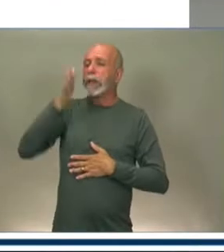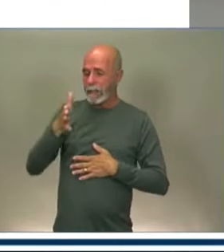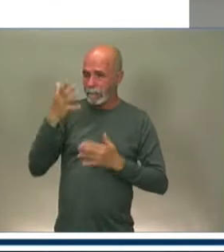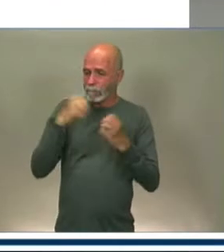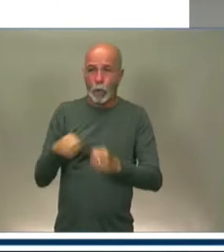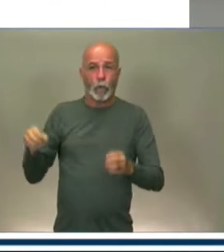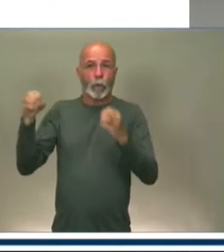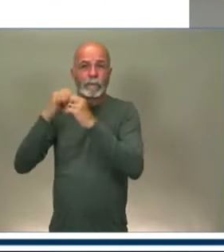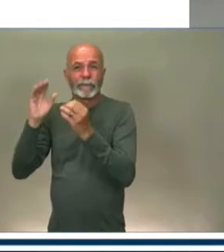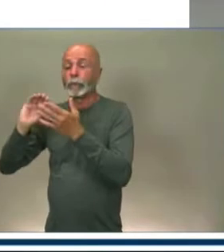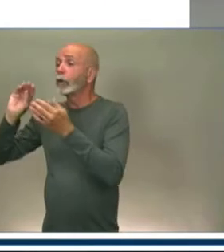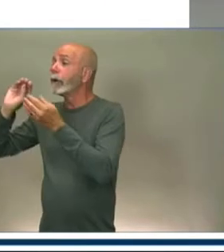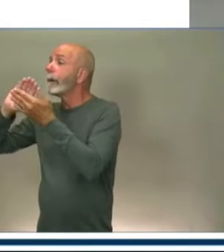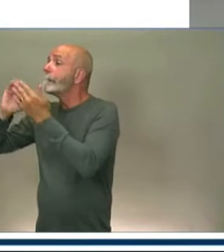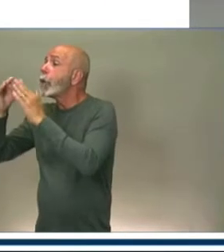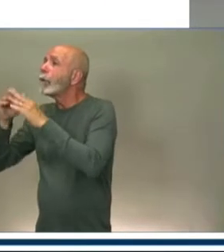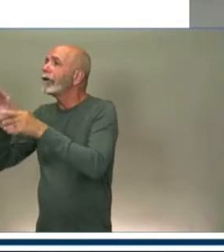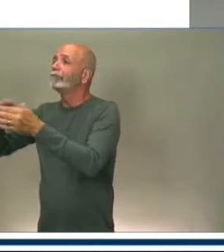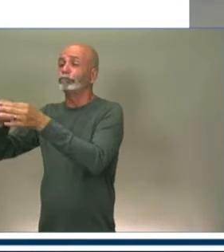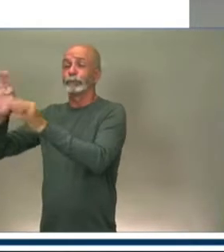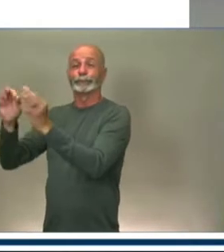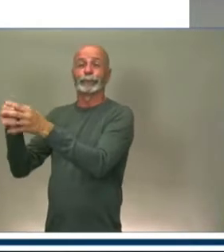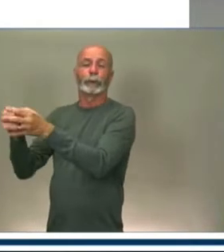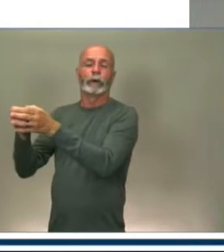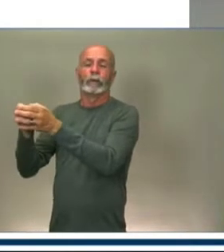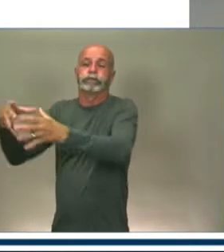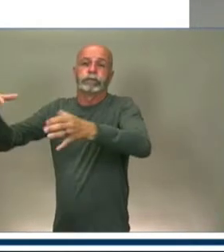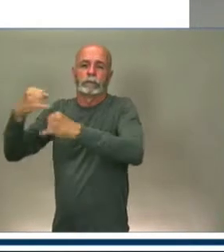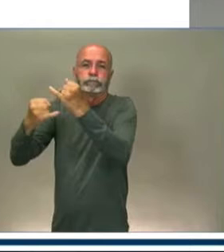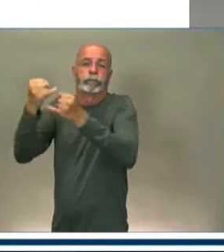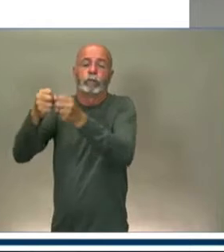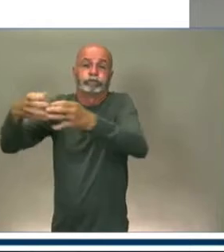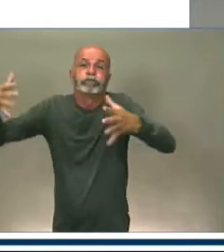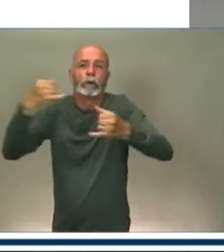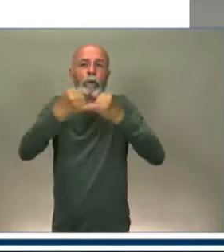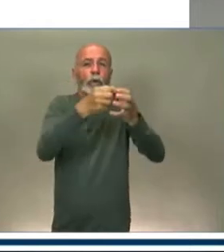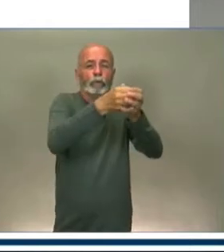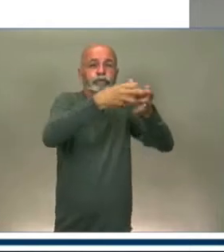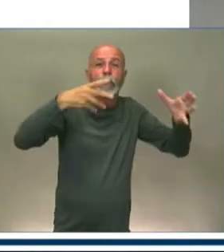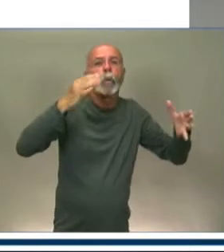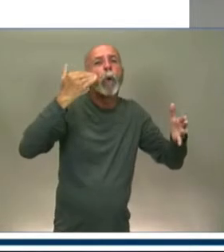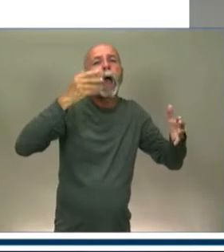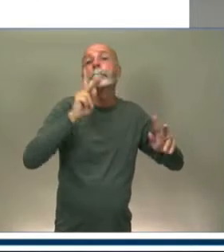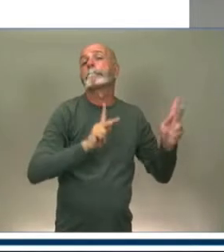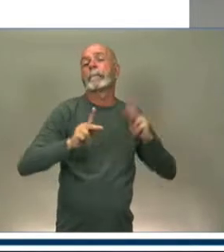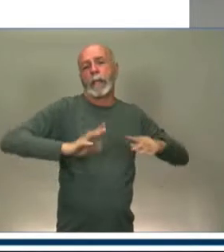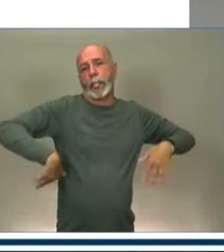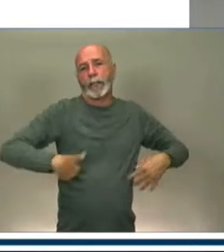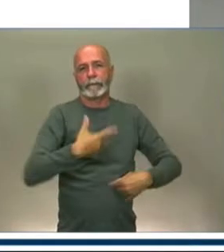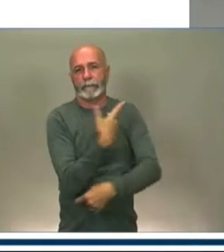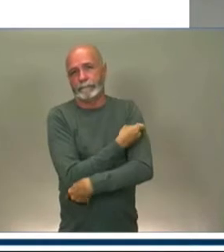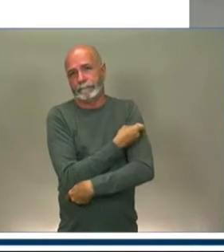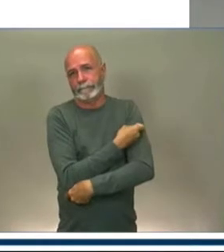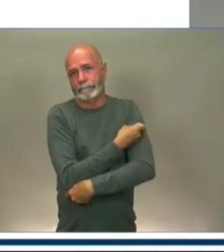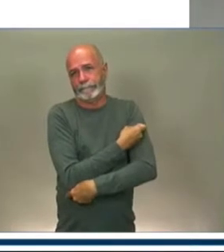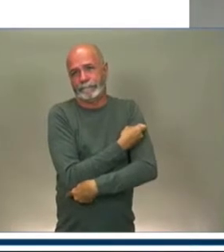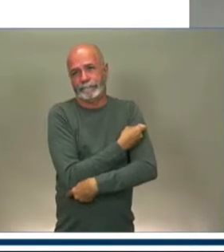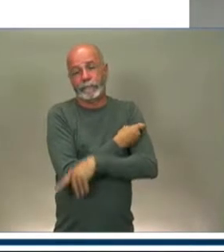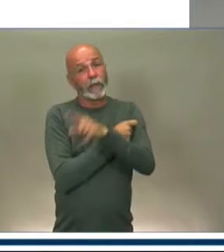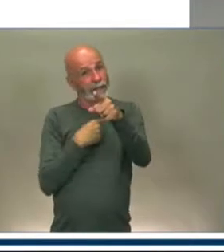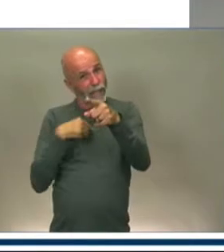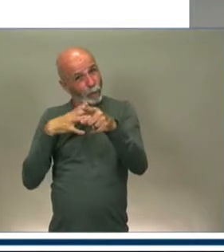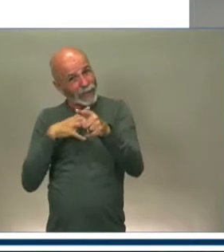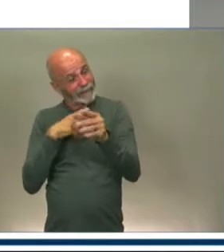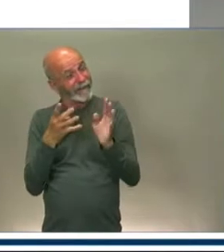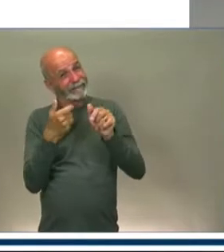largely in unvaccinated groups. The key to getting through the fourth wave is vaccine, and I can't say that